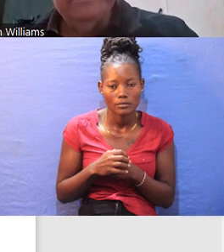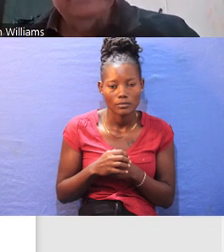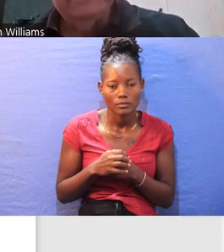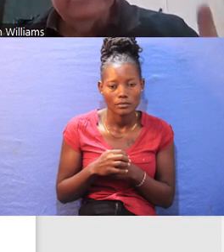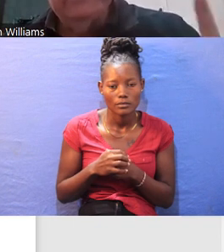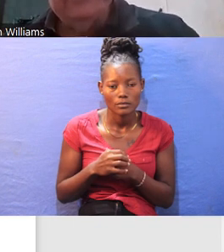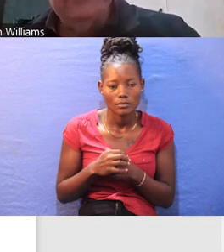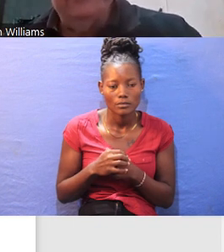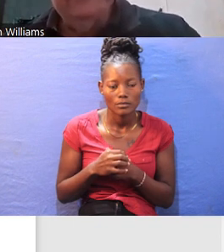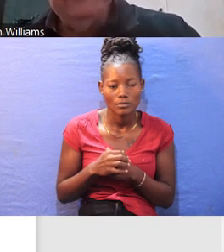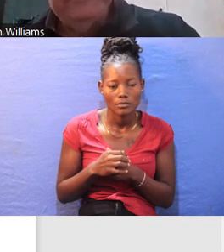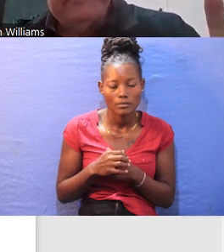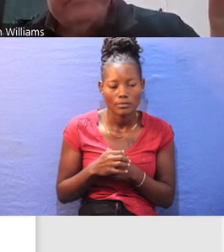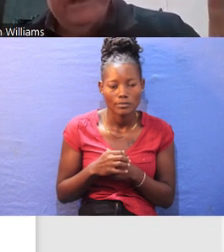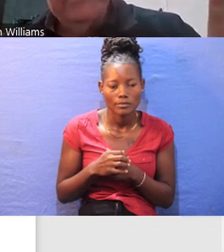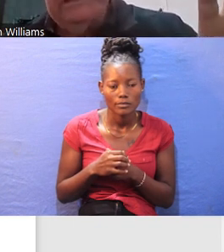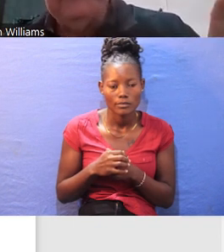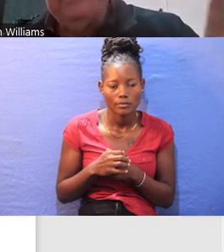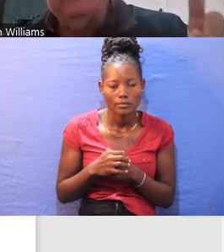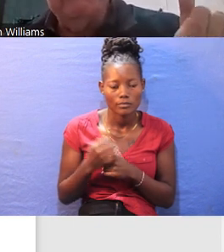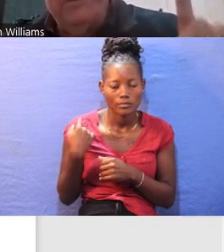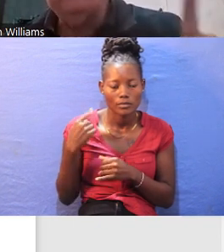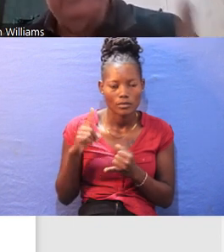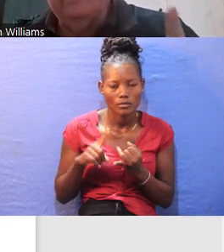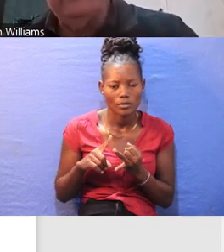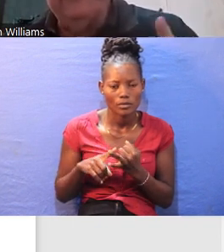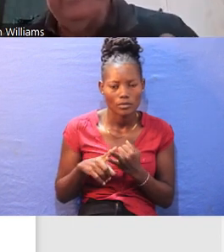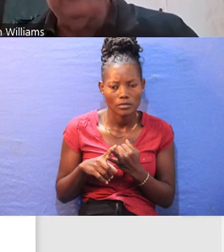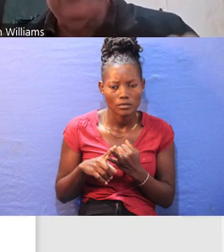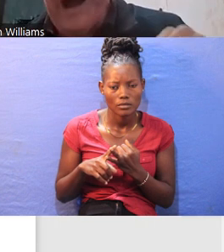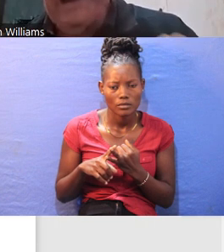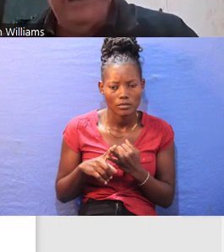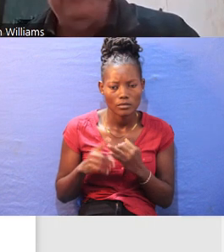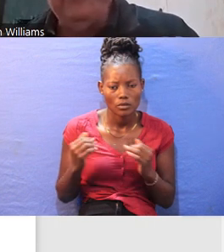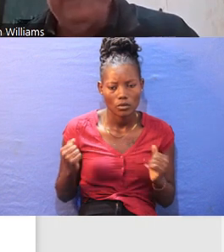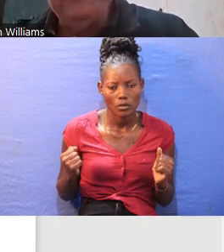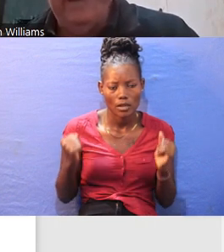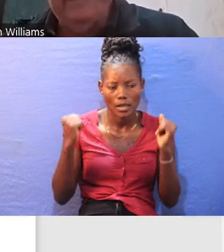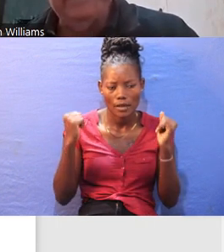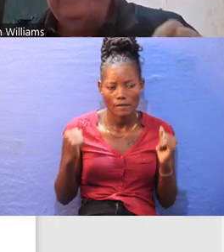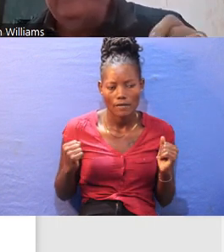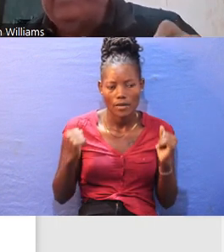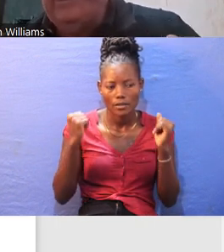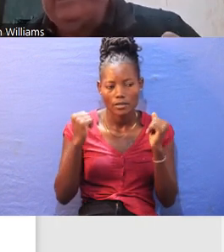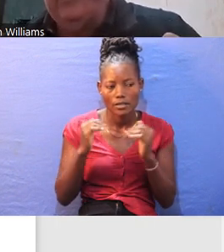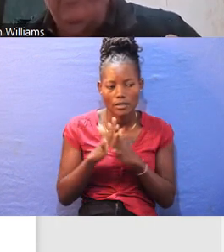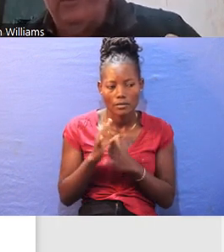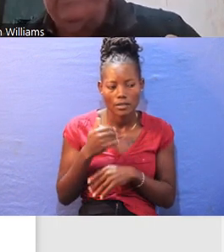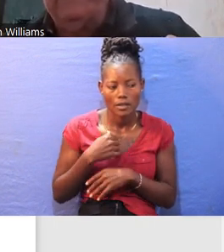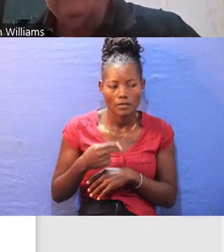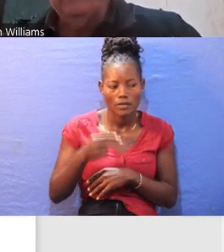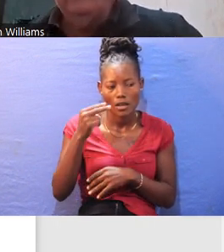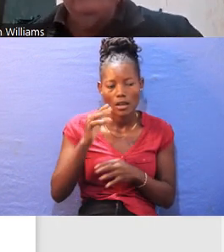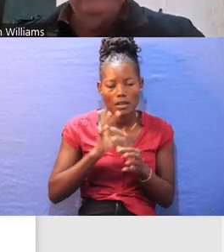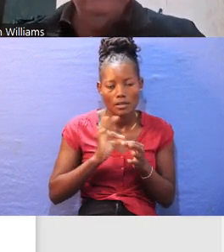athlete. Number two, the lifting must not interfere with high output speed training. Fatigue is